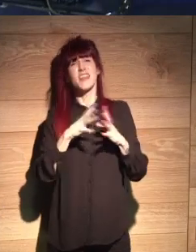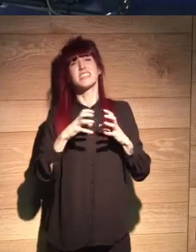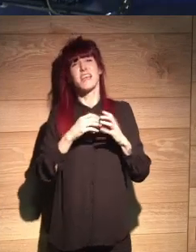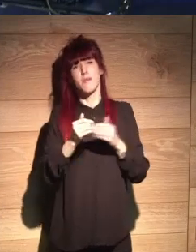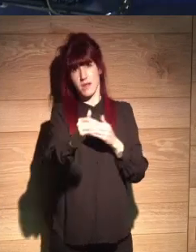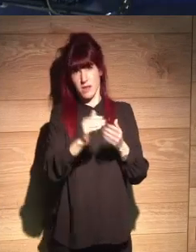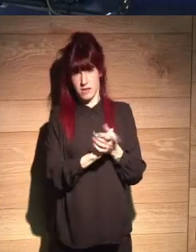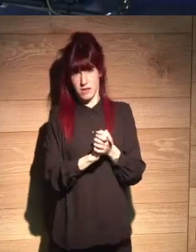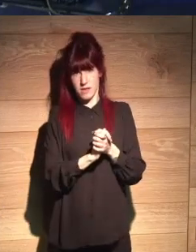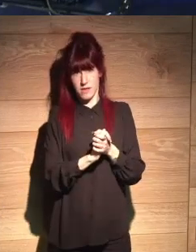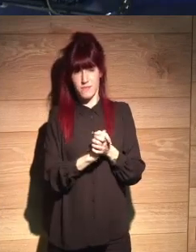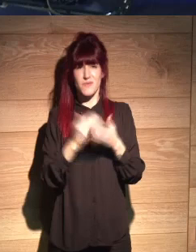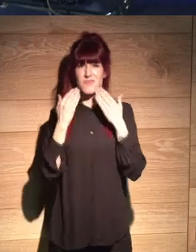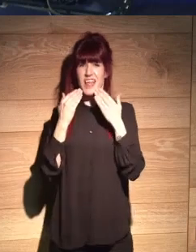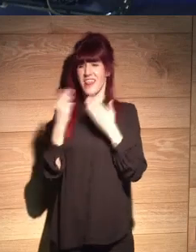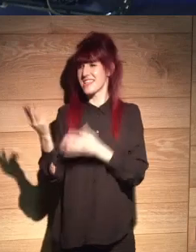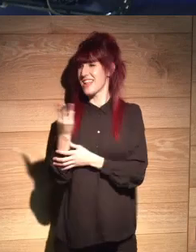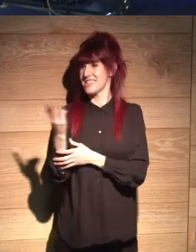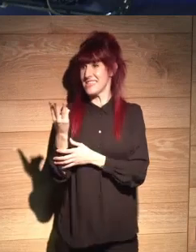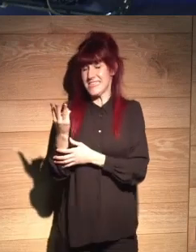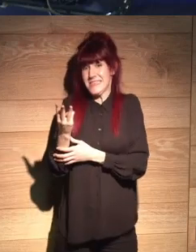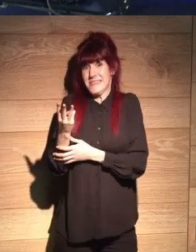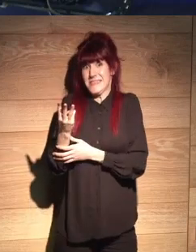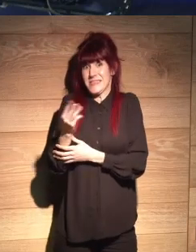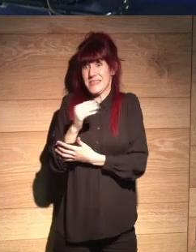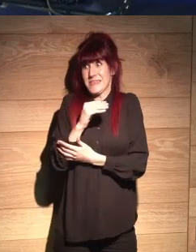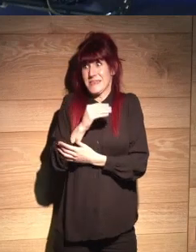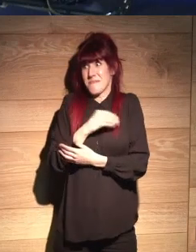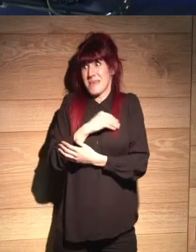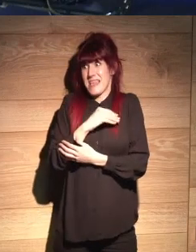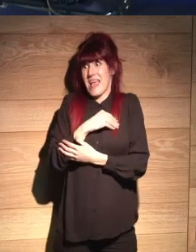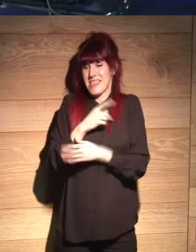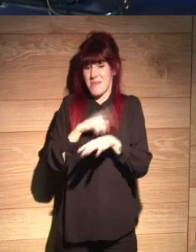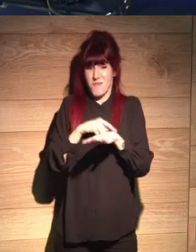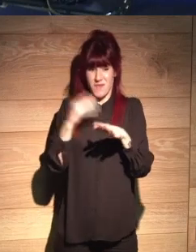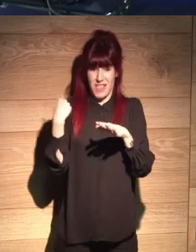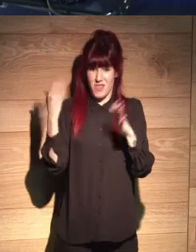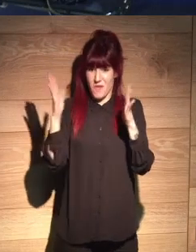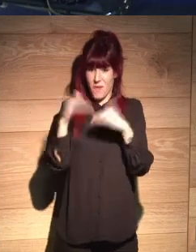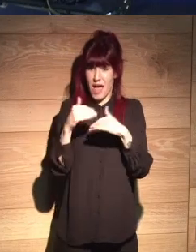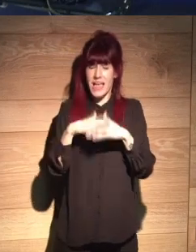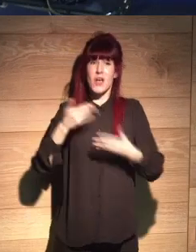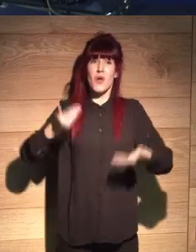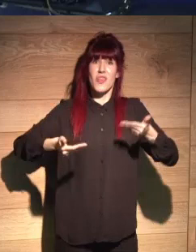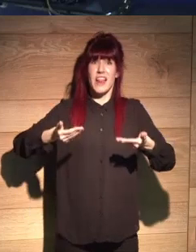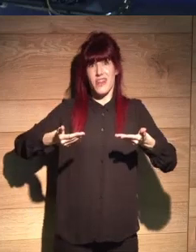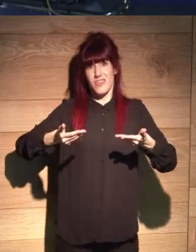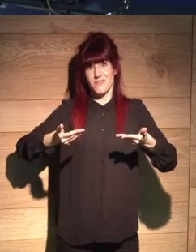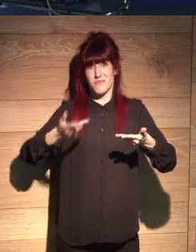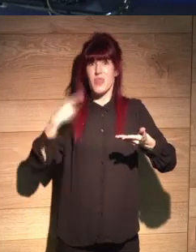it. Well, thank you very much to the 3 of you. Unfortunately, we are out of time.